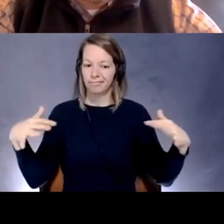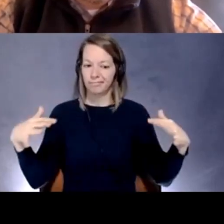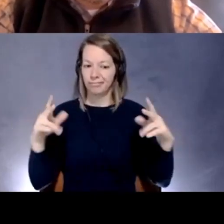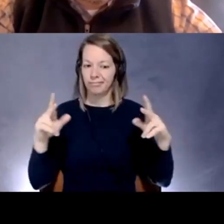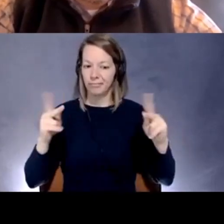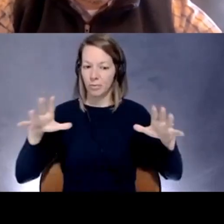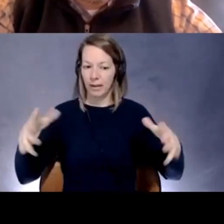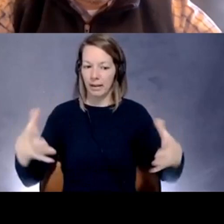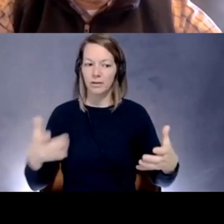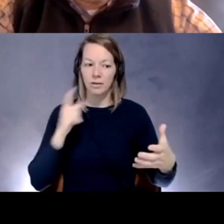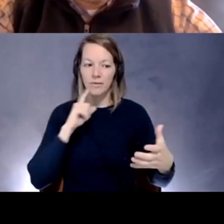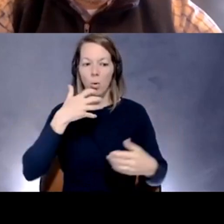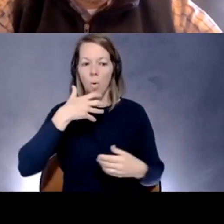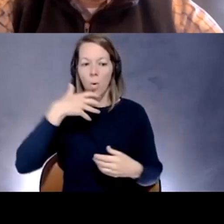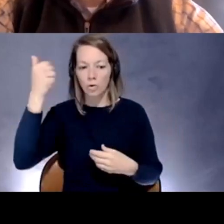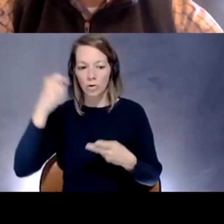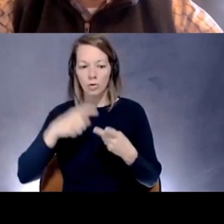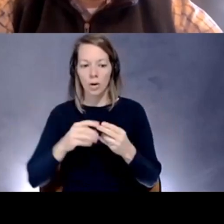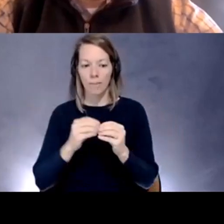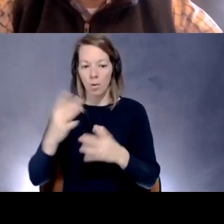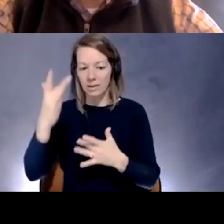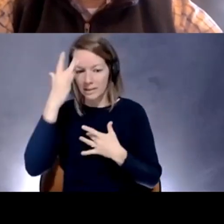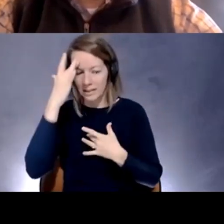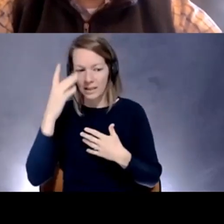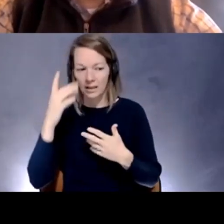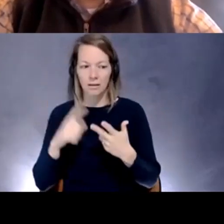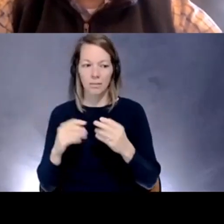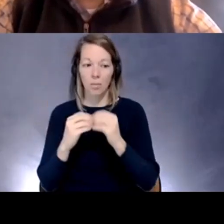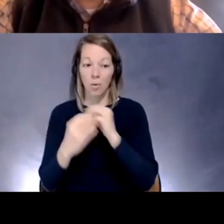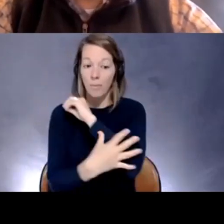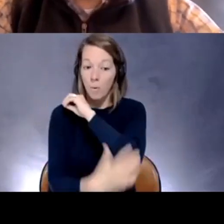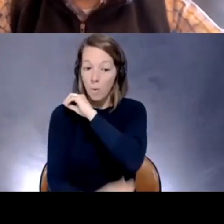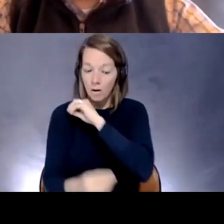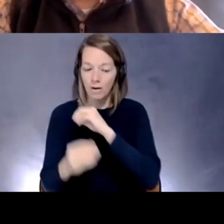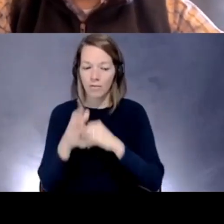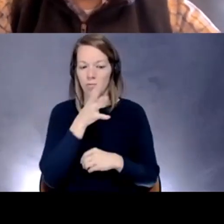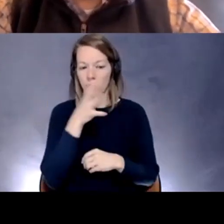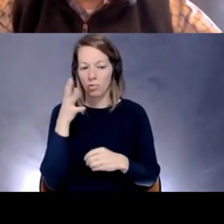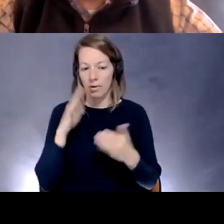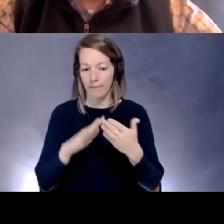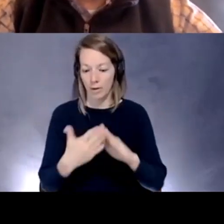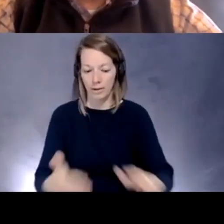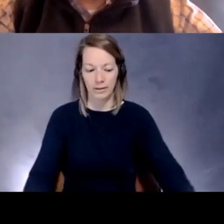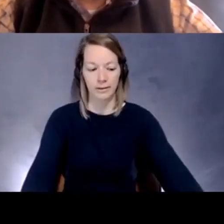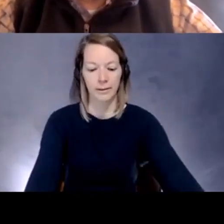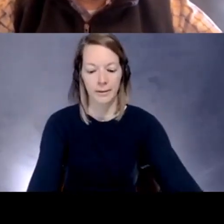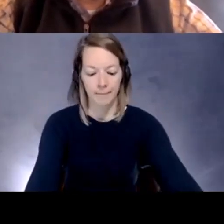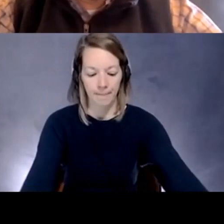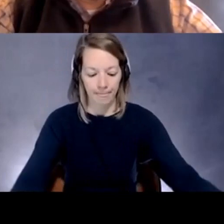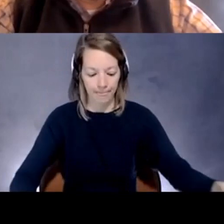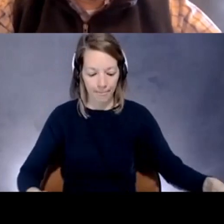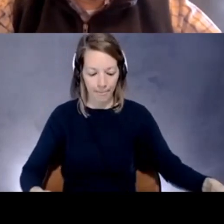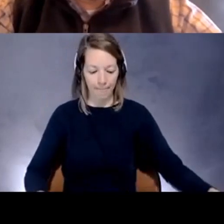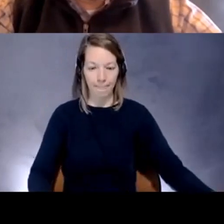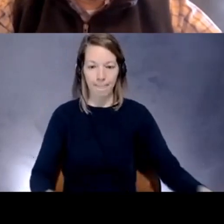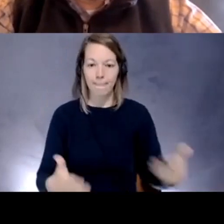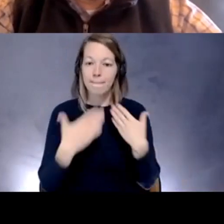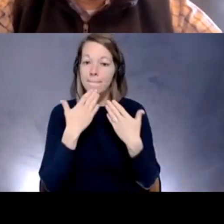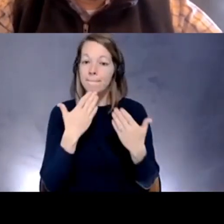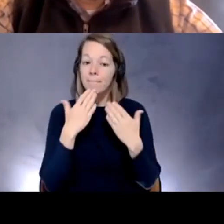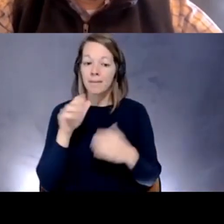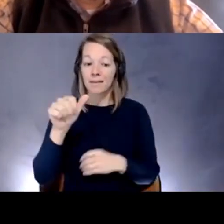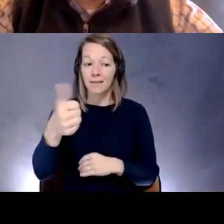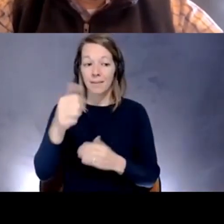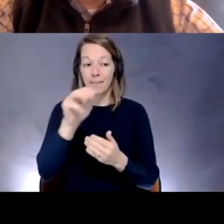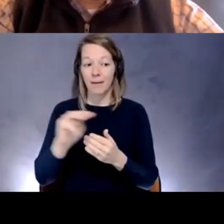in terms of older, sicker, poorer patients in our rural communities. Very thankful that the $10